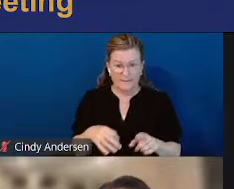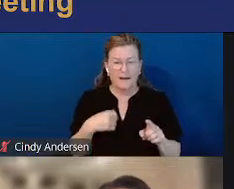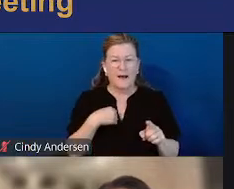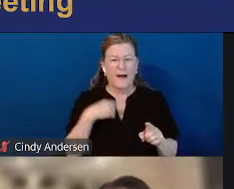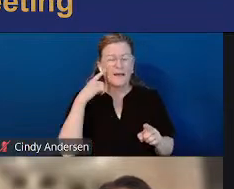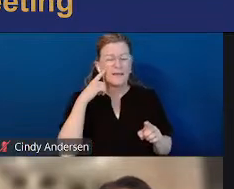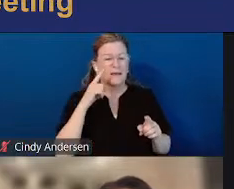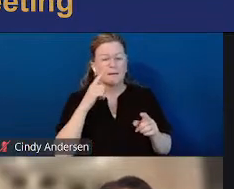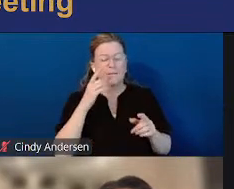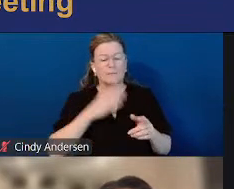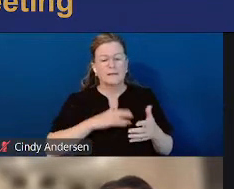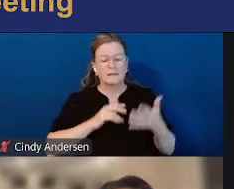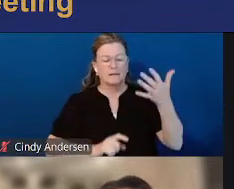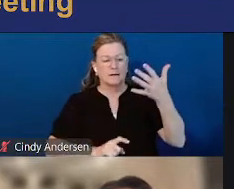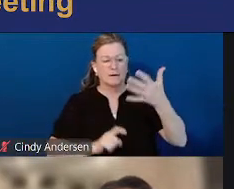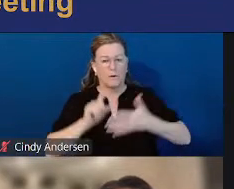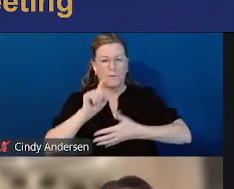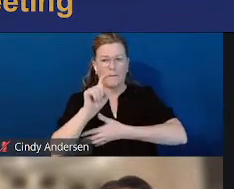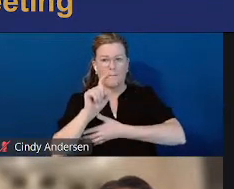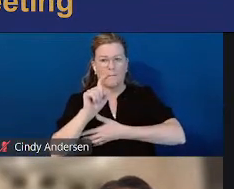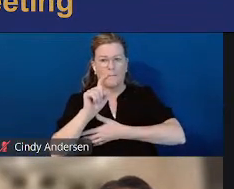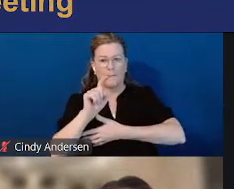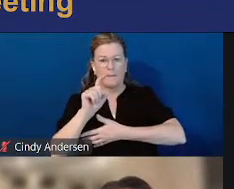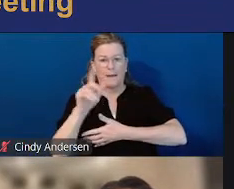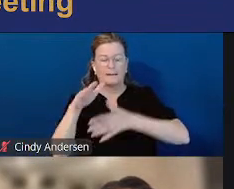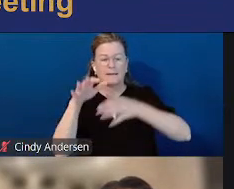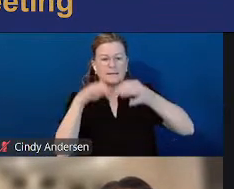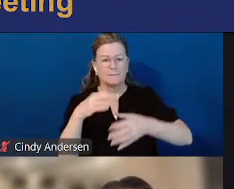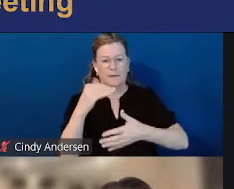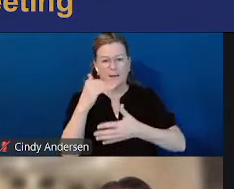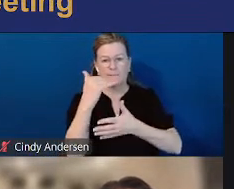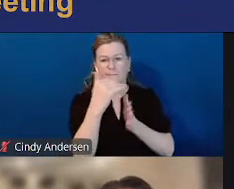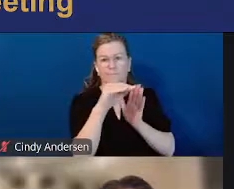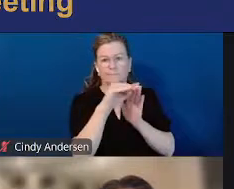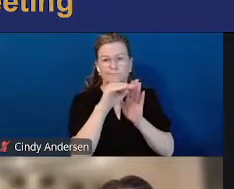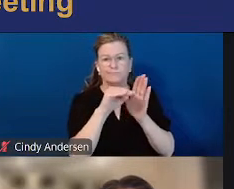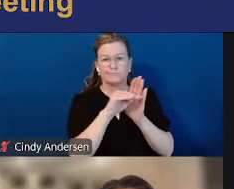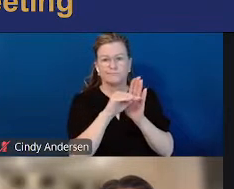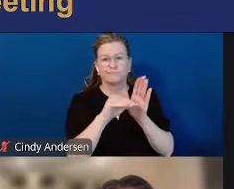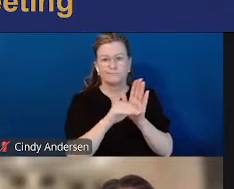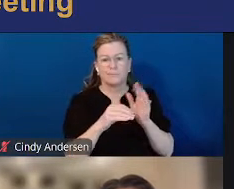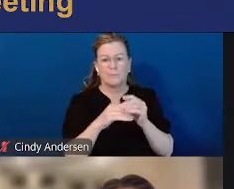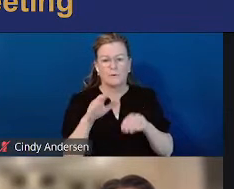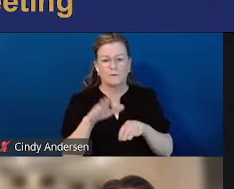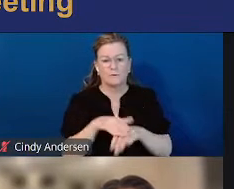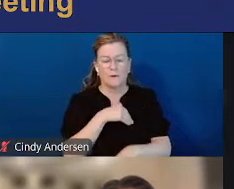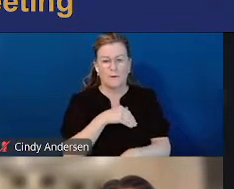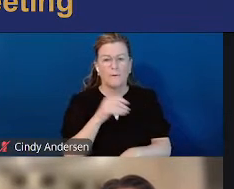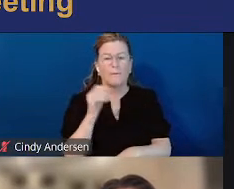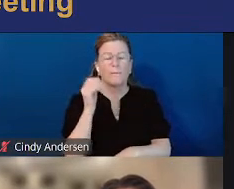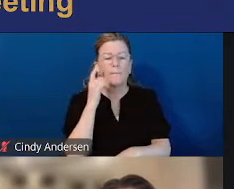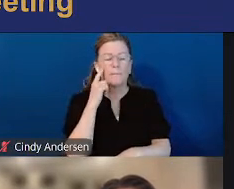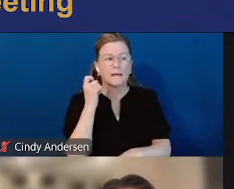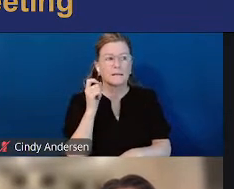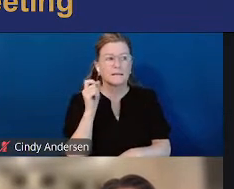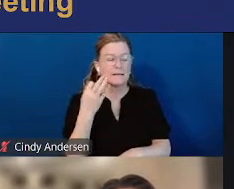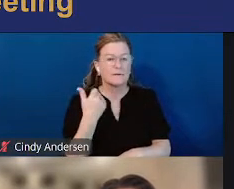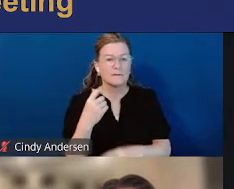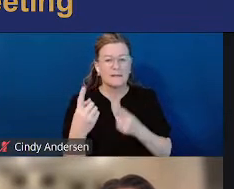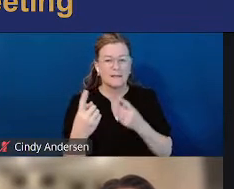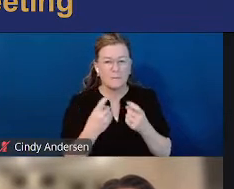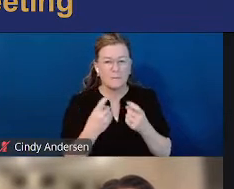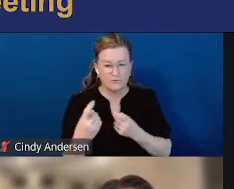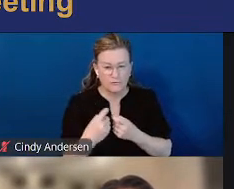the top of the roll and kind of walk through it a little bit slower, just in case there's any